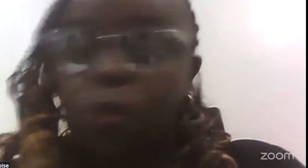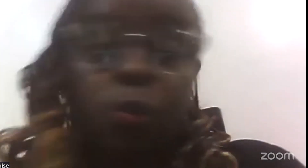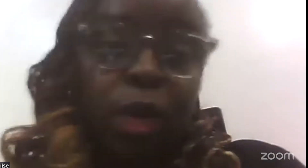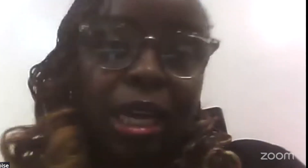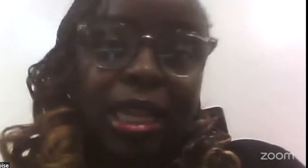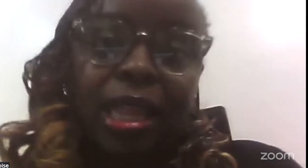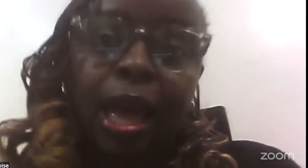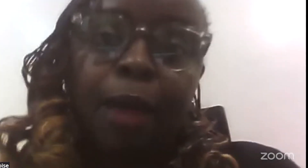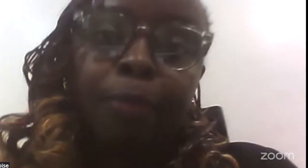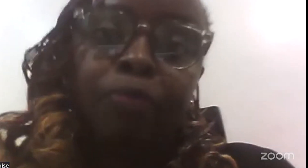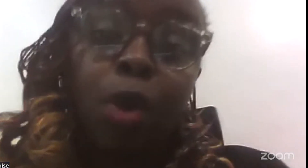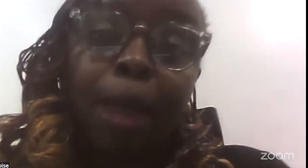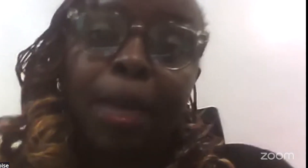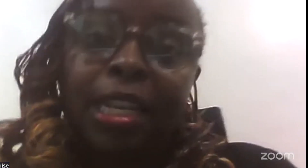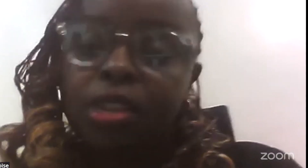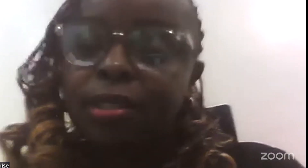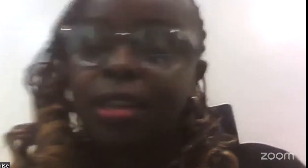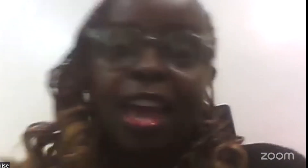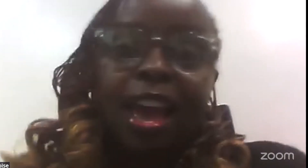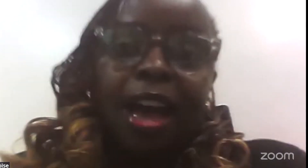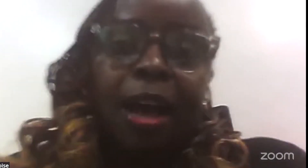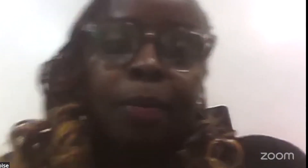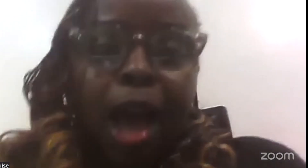working with owner